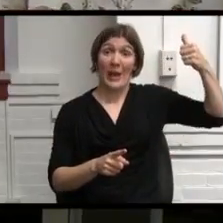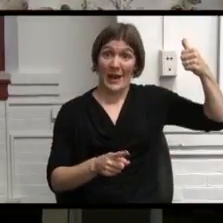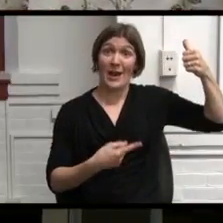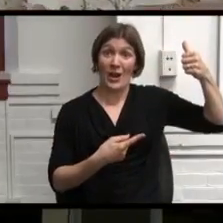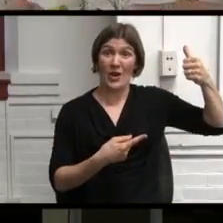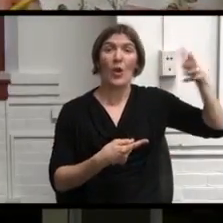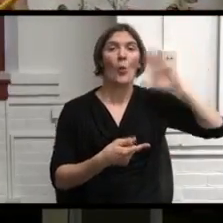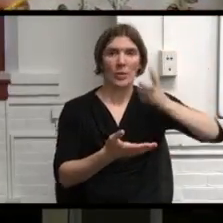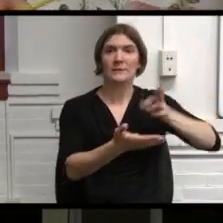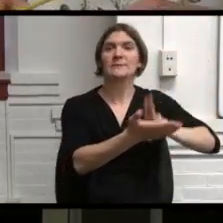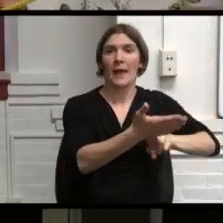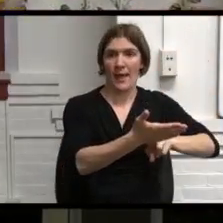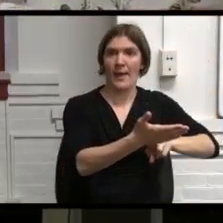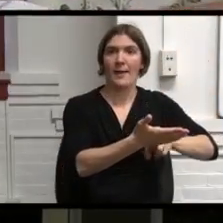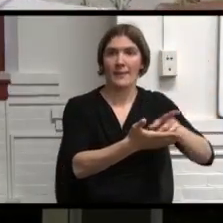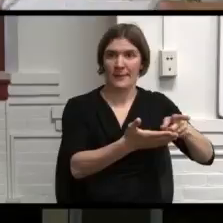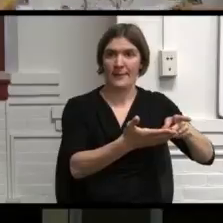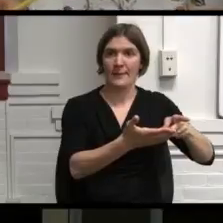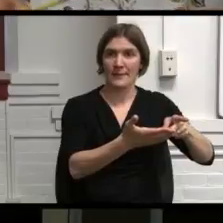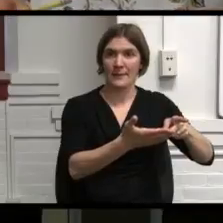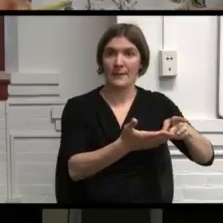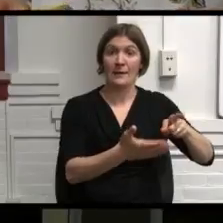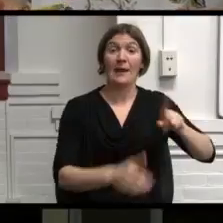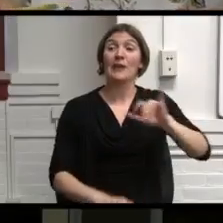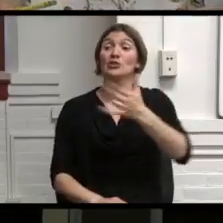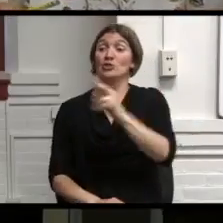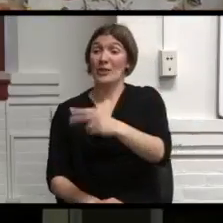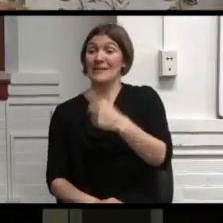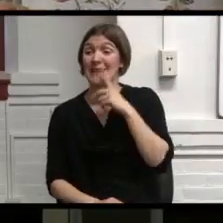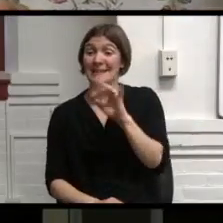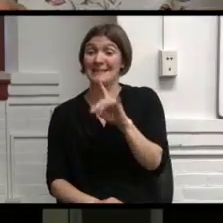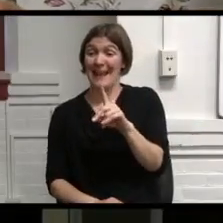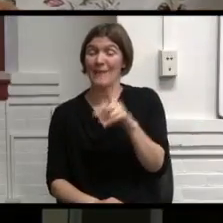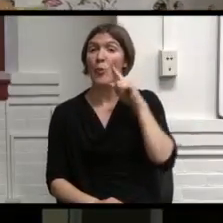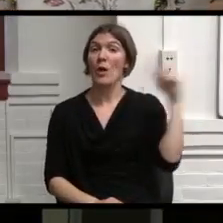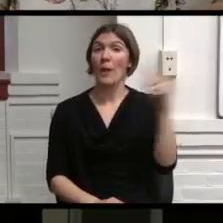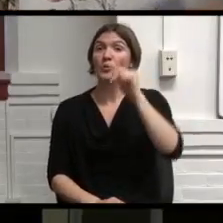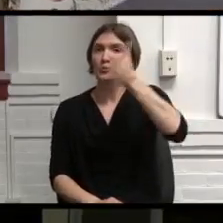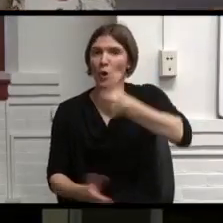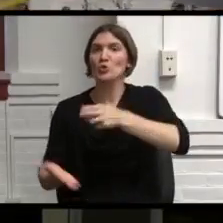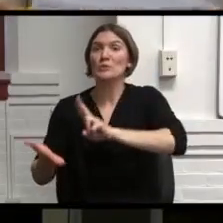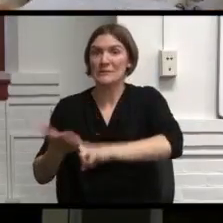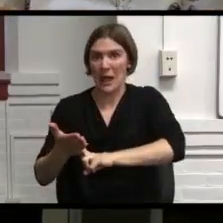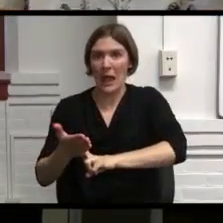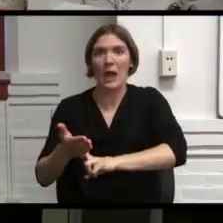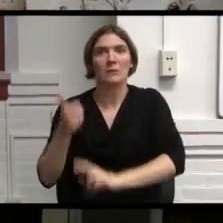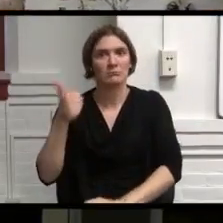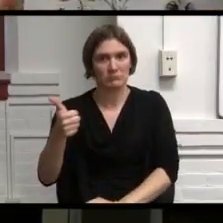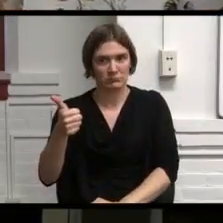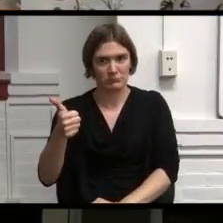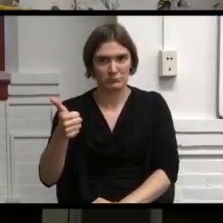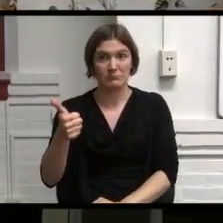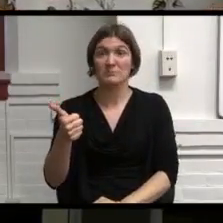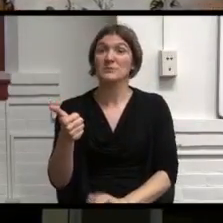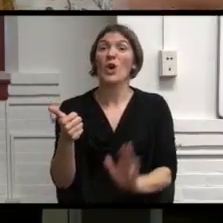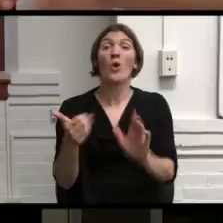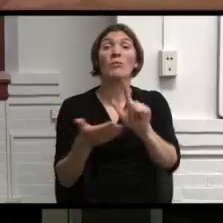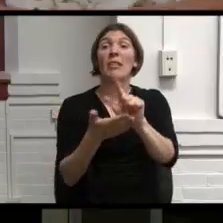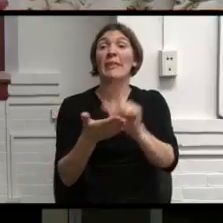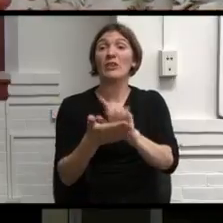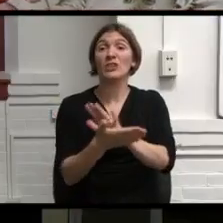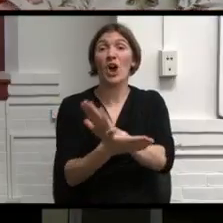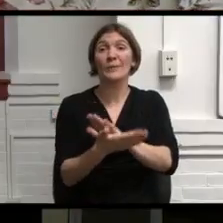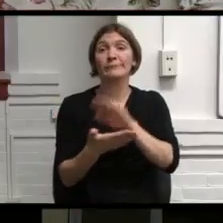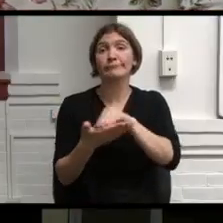is asked to sign, and Jan assures me that David is coming in tomorrow to sign that. So these are all just legal